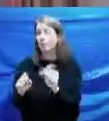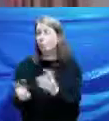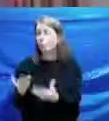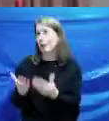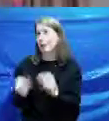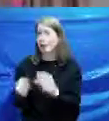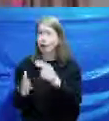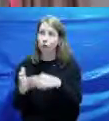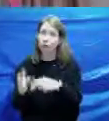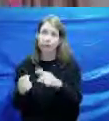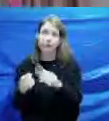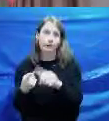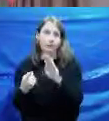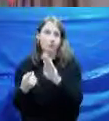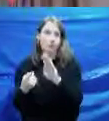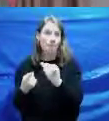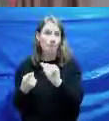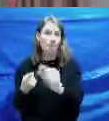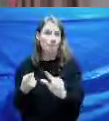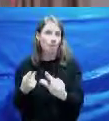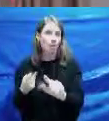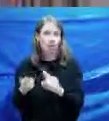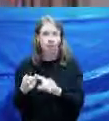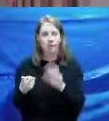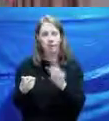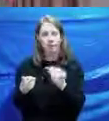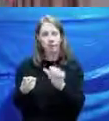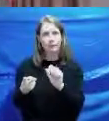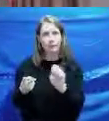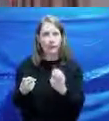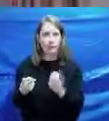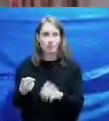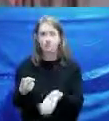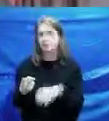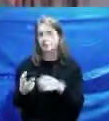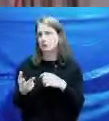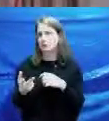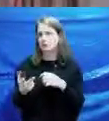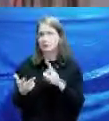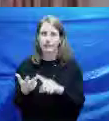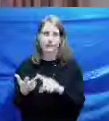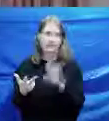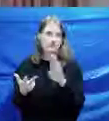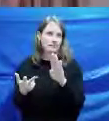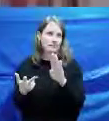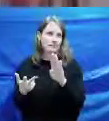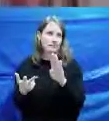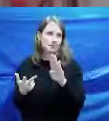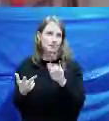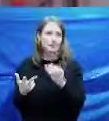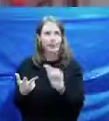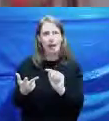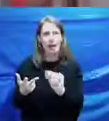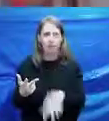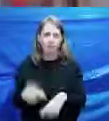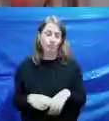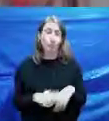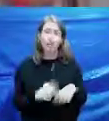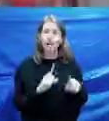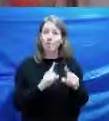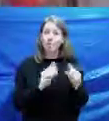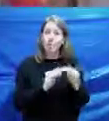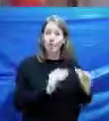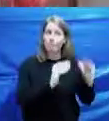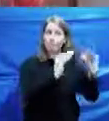you have more sophisticated vocabulary. They talk about the rules. They talk about more, you know, the vocabulary is different. And the kids who